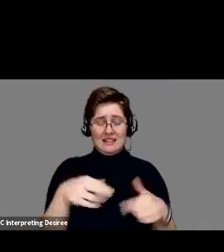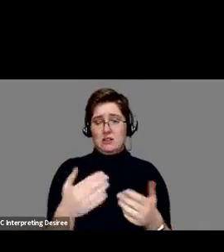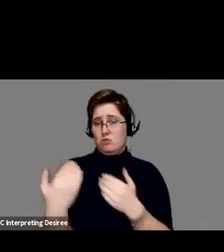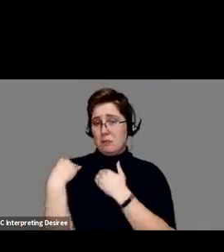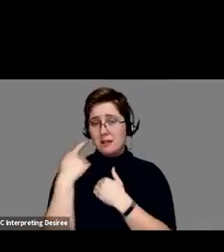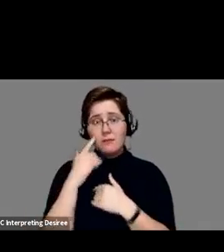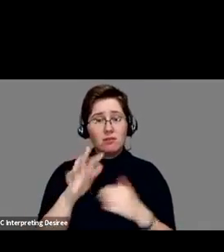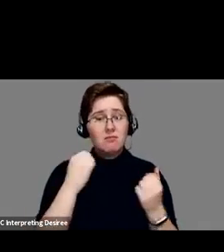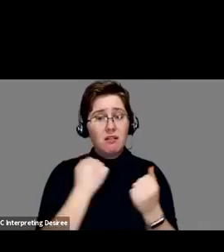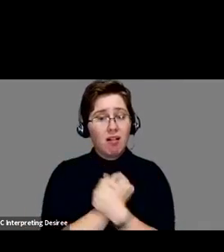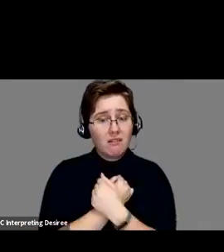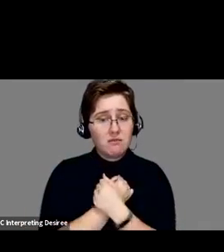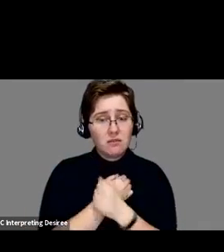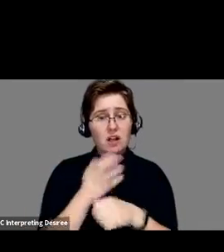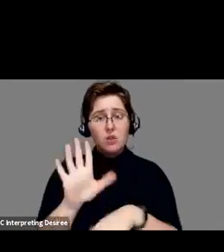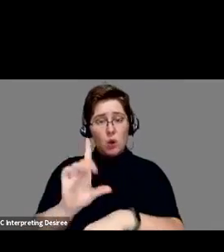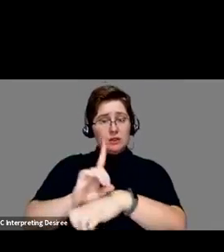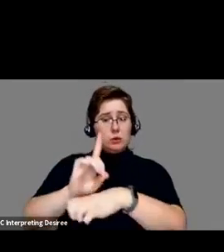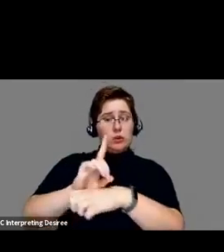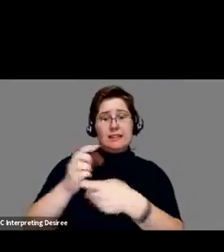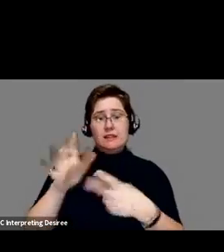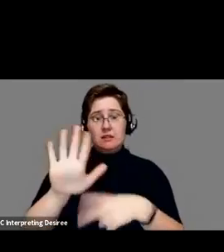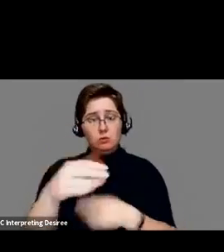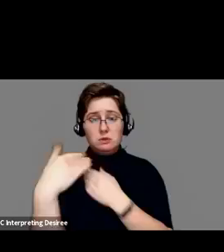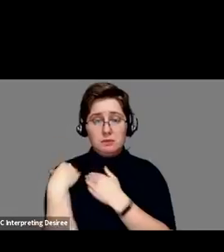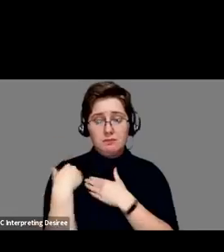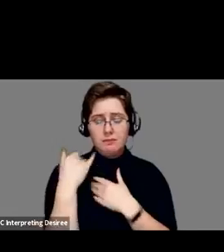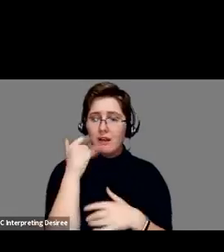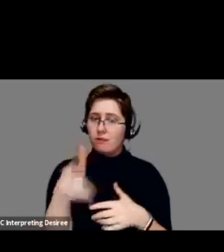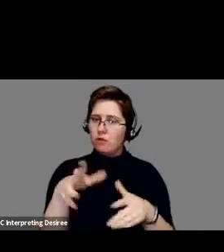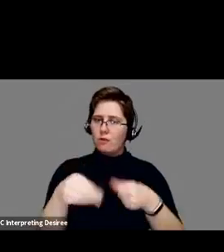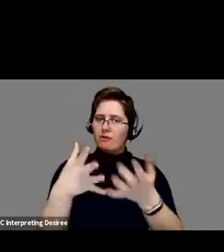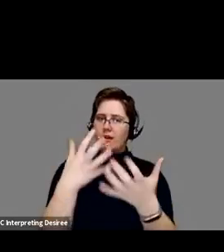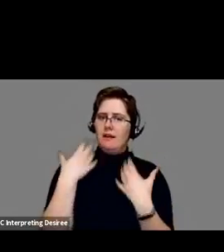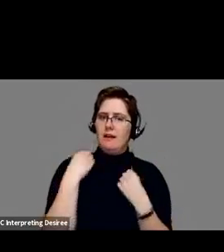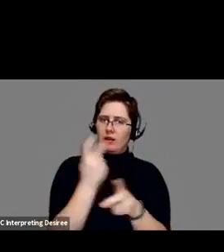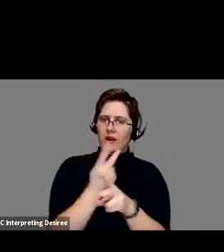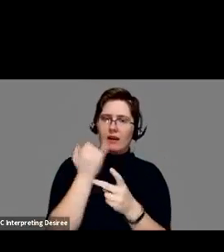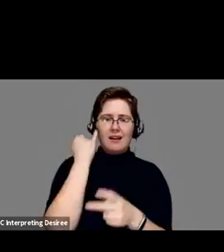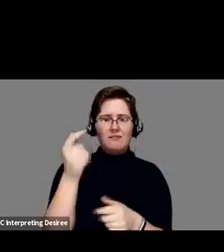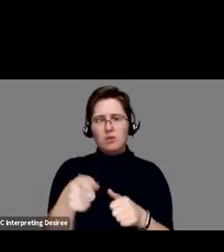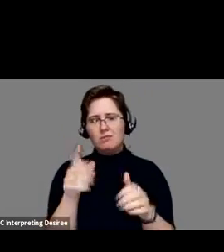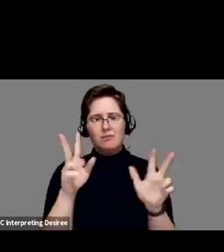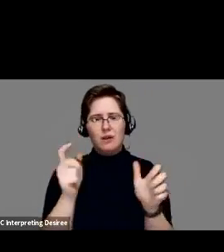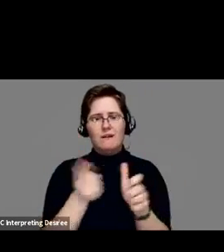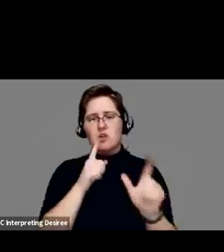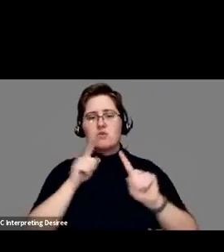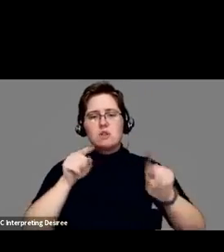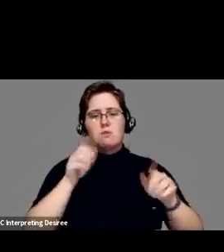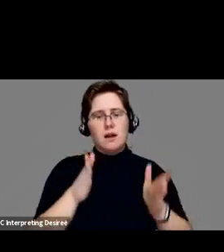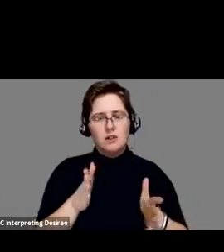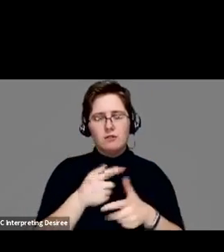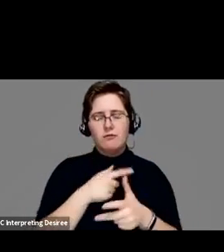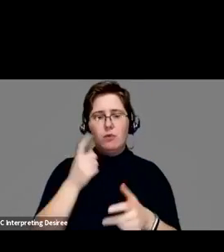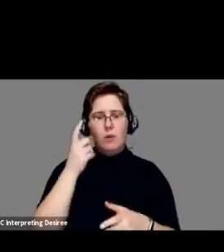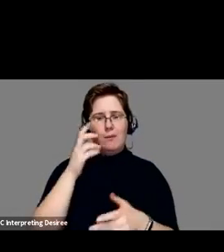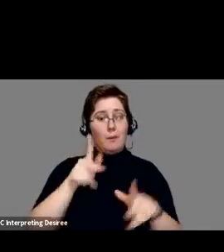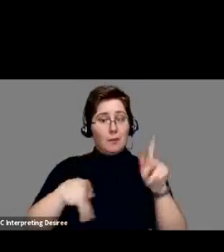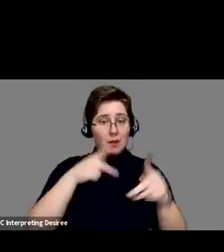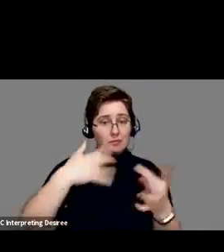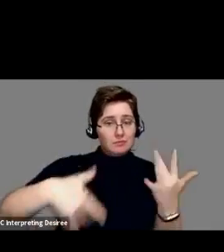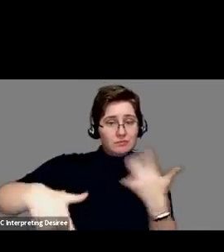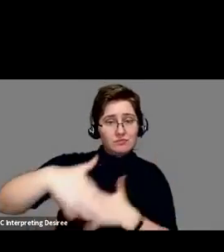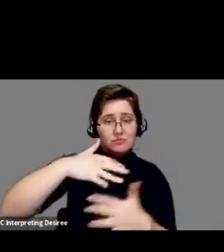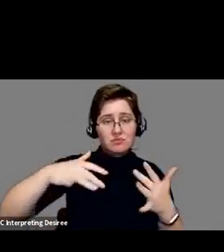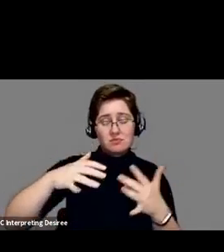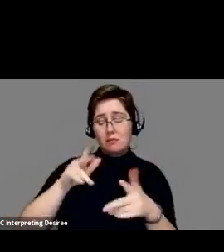ones, and if you're a healthcare provider or a first responder or people who are around